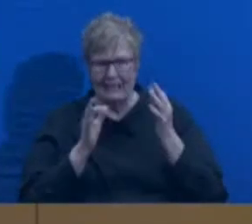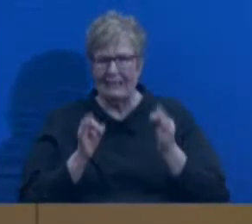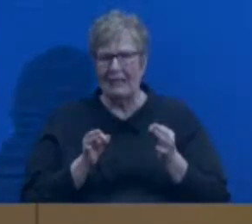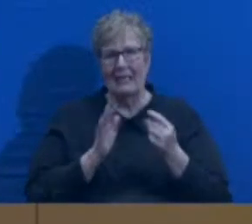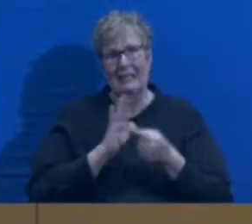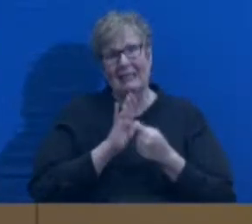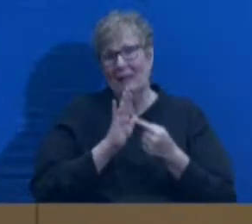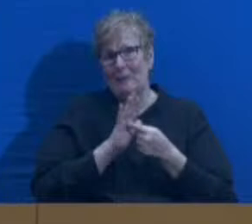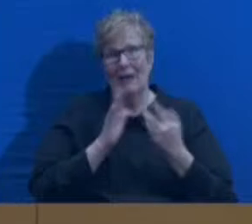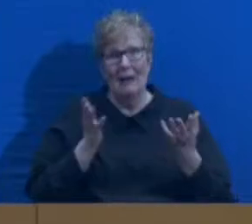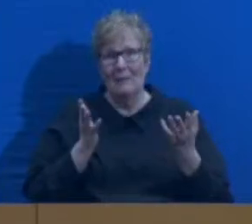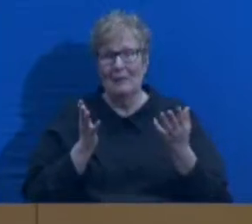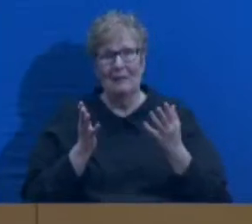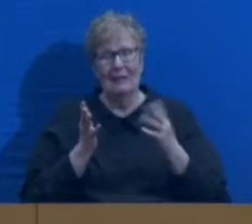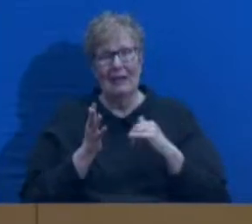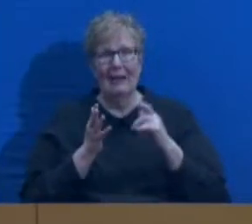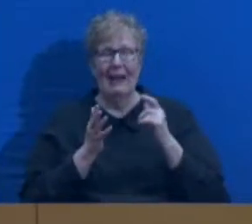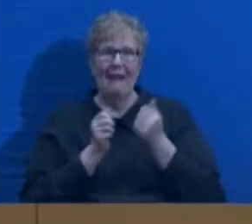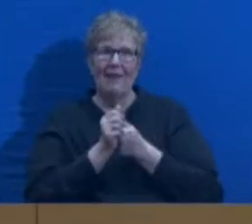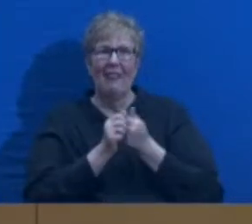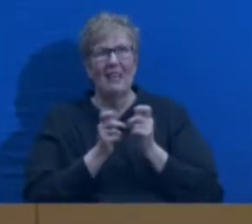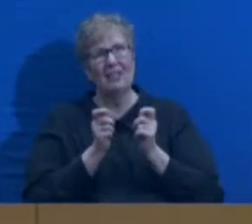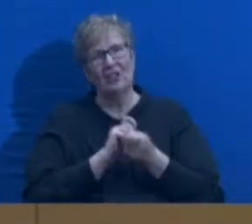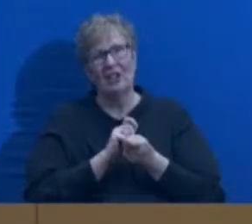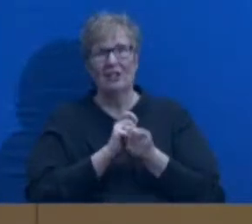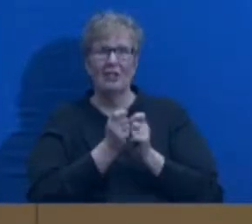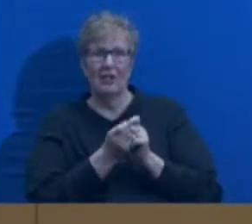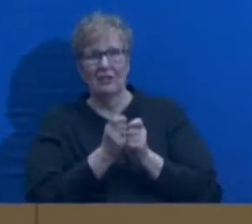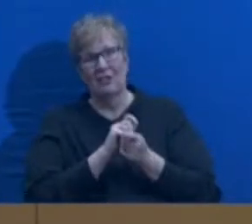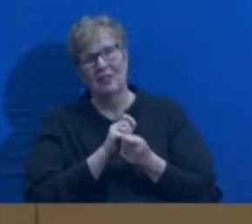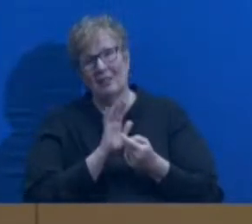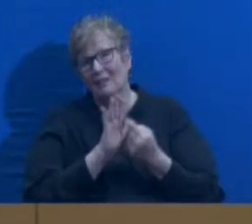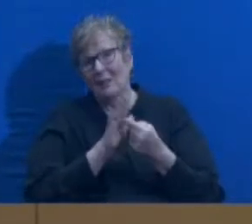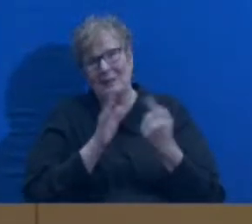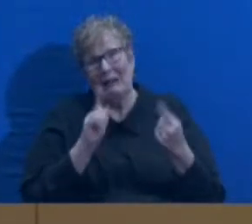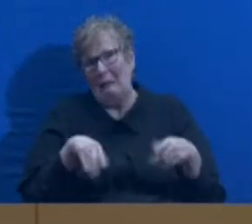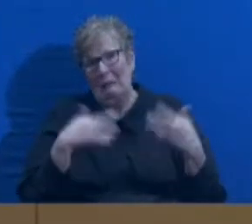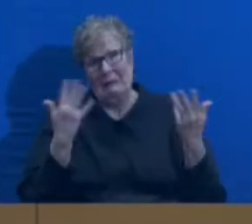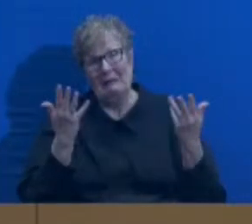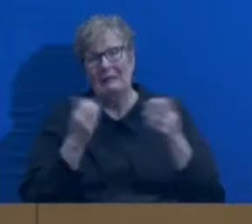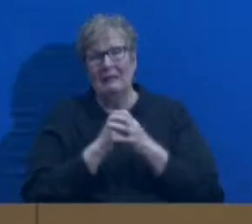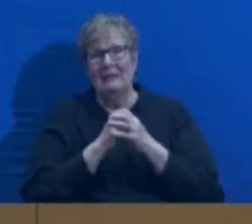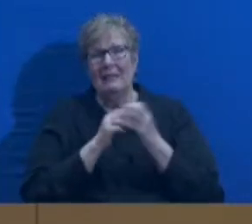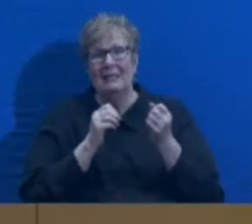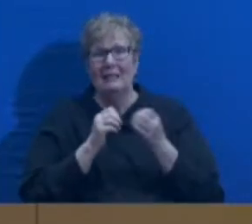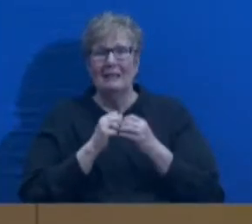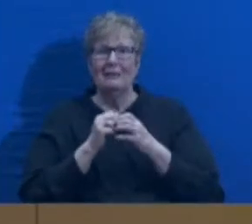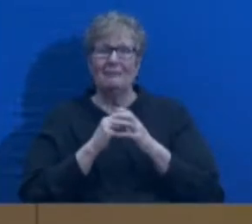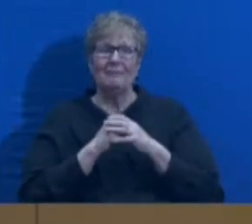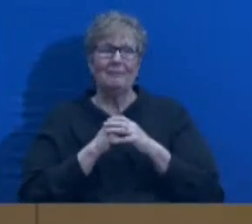is an ongoing changing process. So we're trying to balance those two.